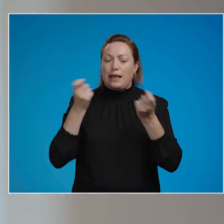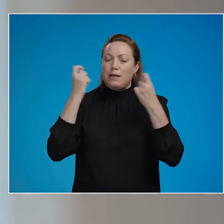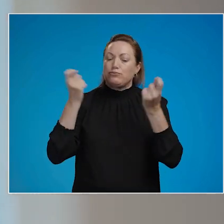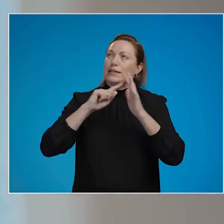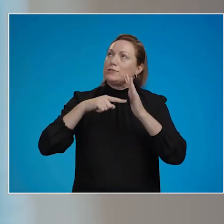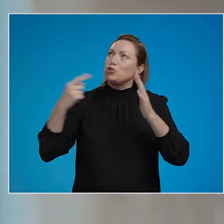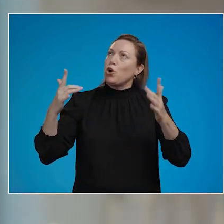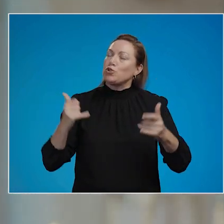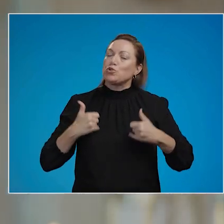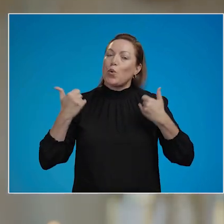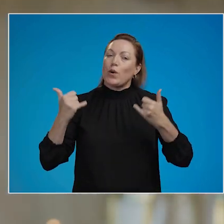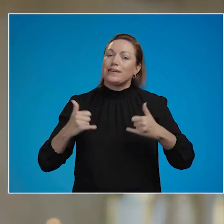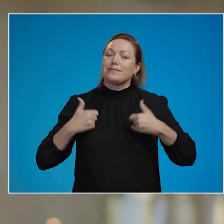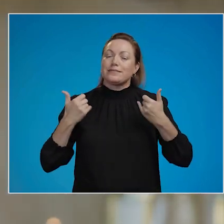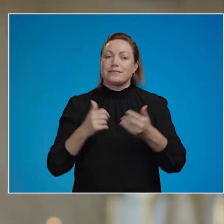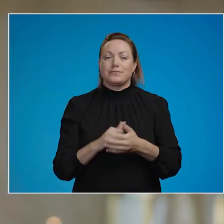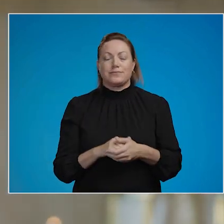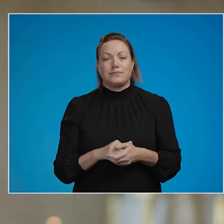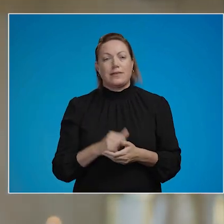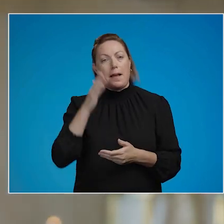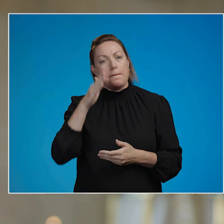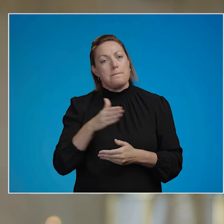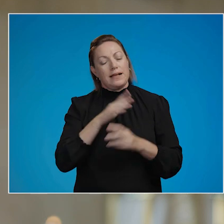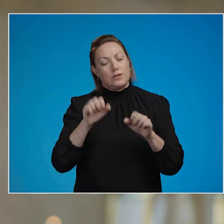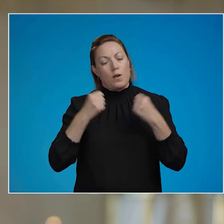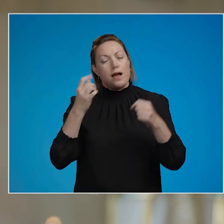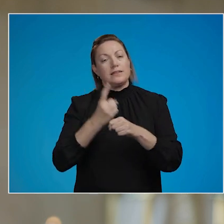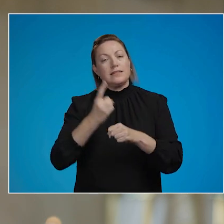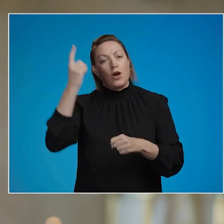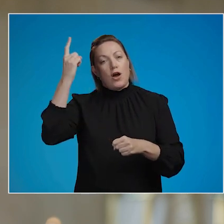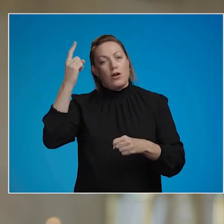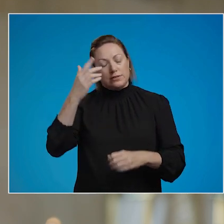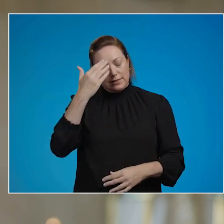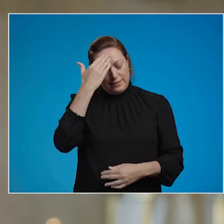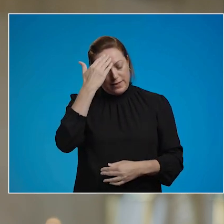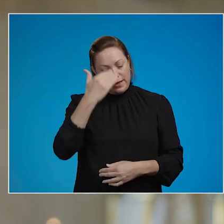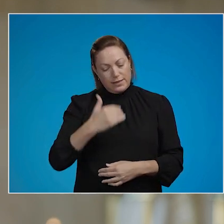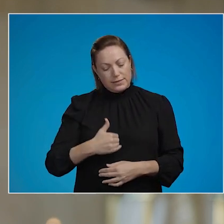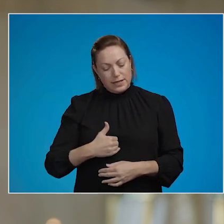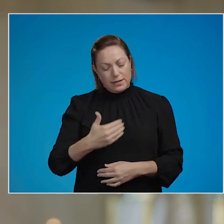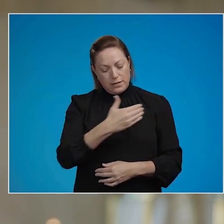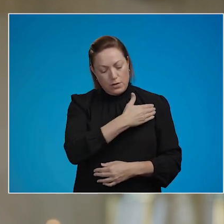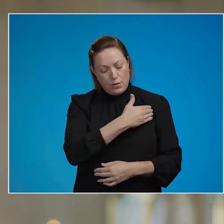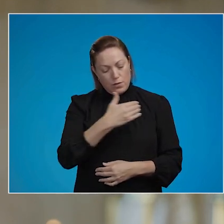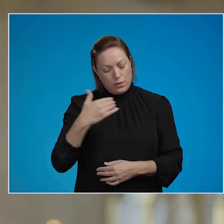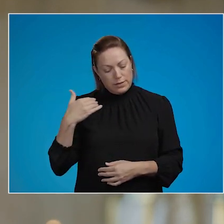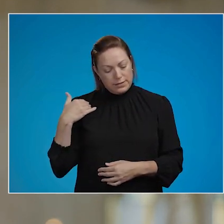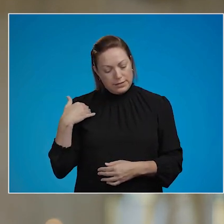joy. Amen. And may the blessing of Almighty God, the Father, the